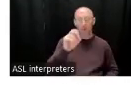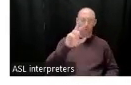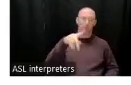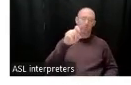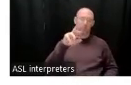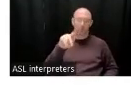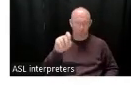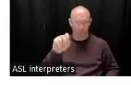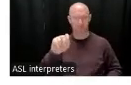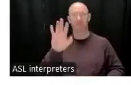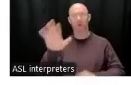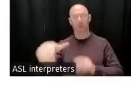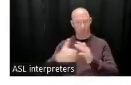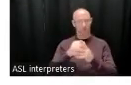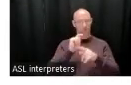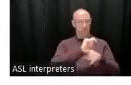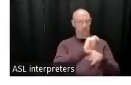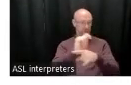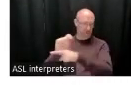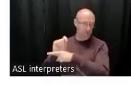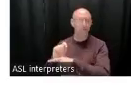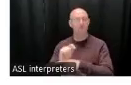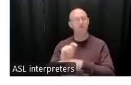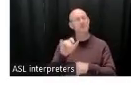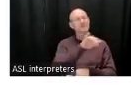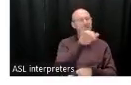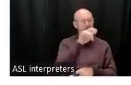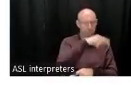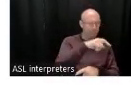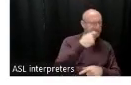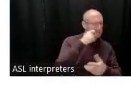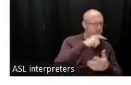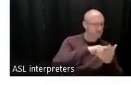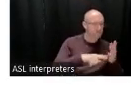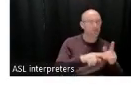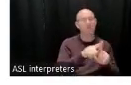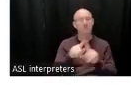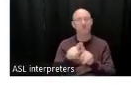once, those same things pertain, but it's also helpful in those cases